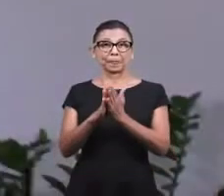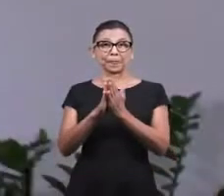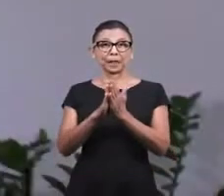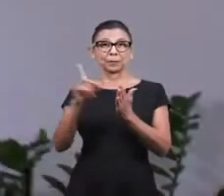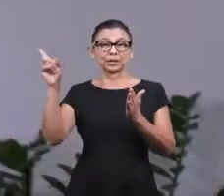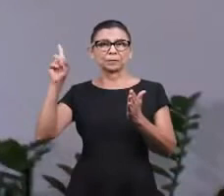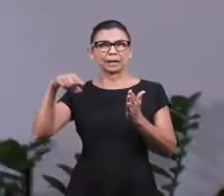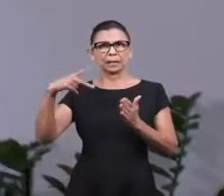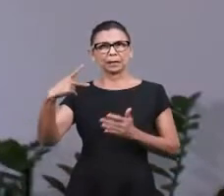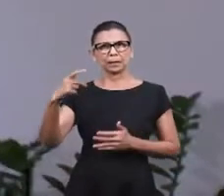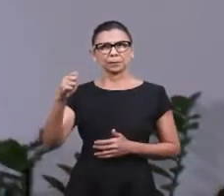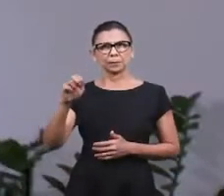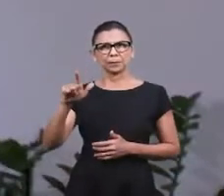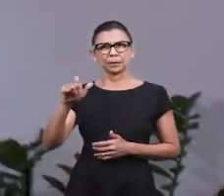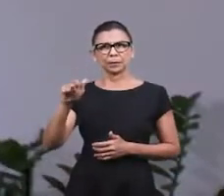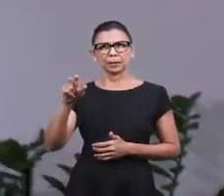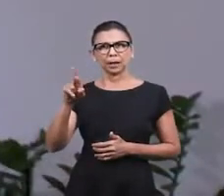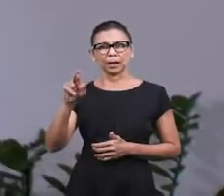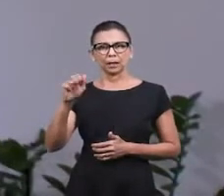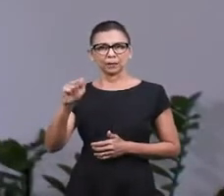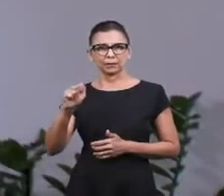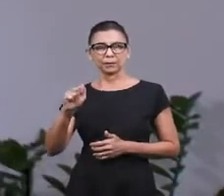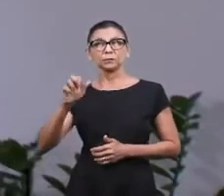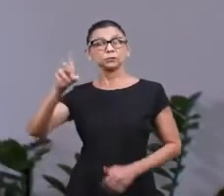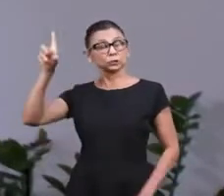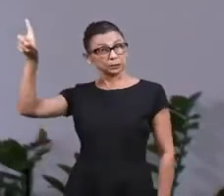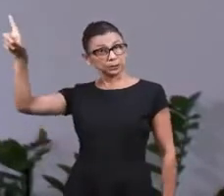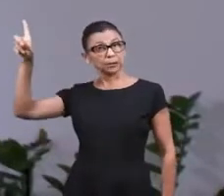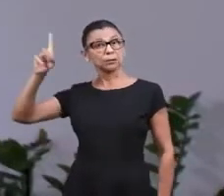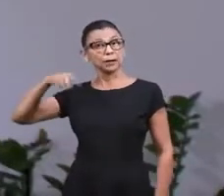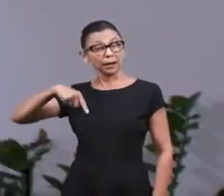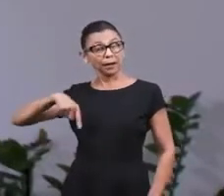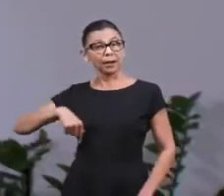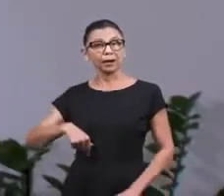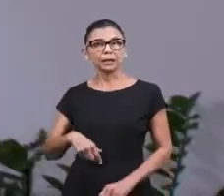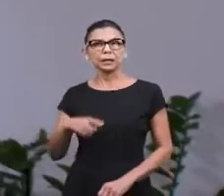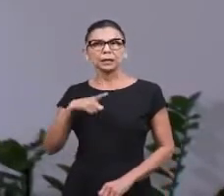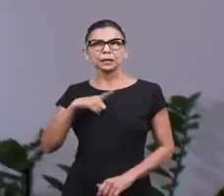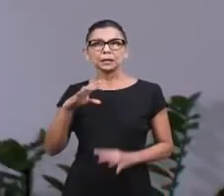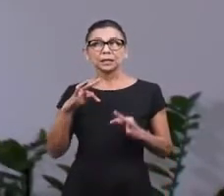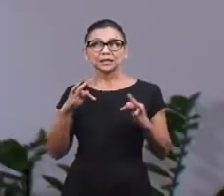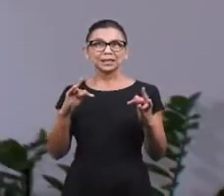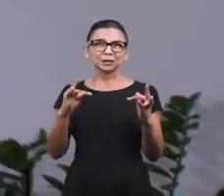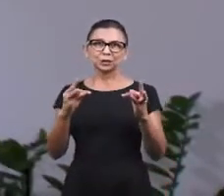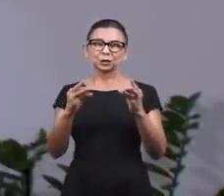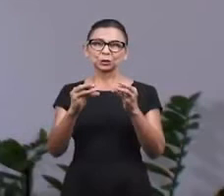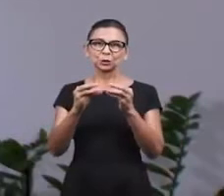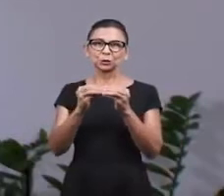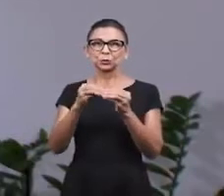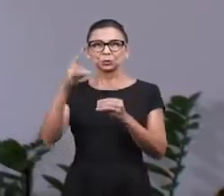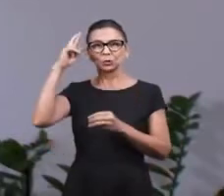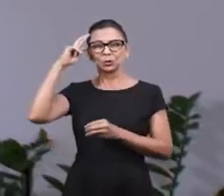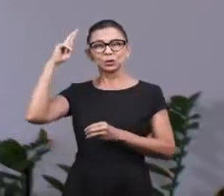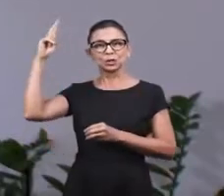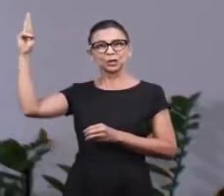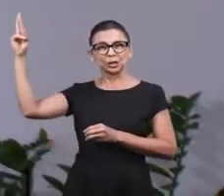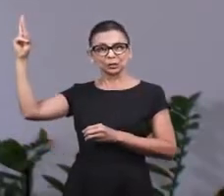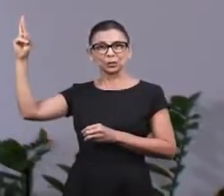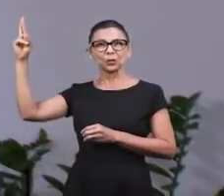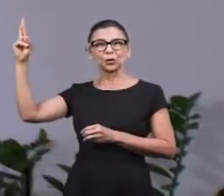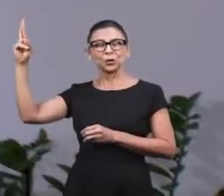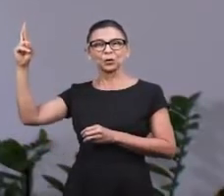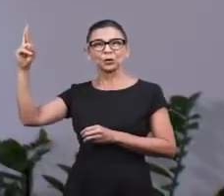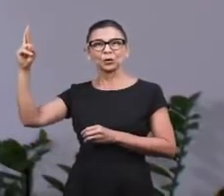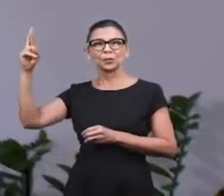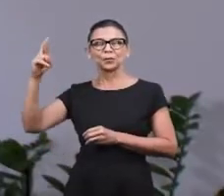Bible is the Word of God. That is, in it we find everything that the Lord God, through His servants,